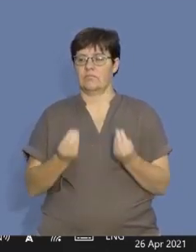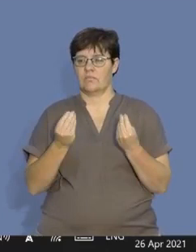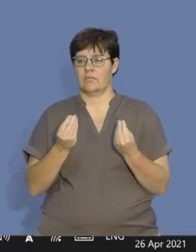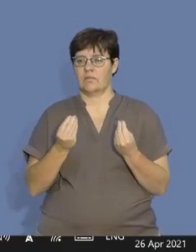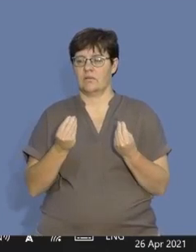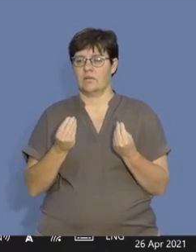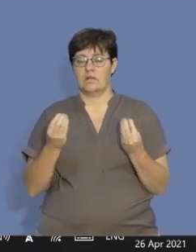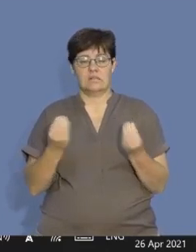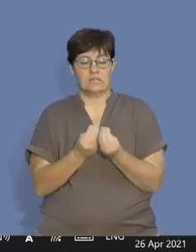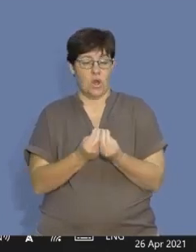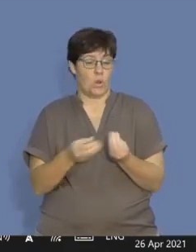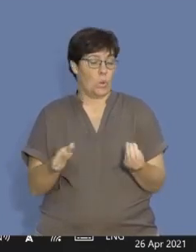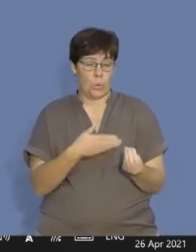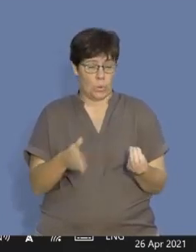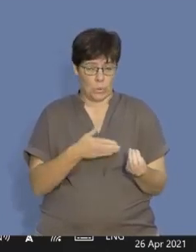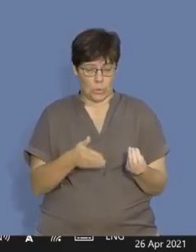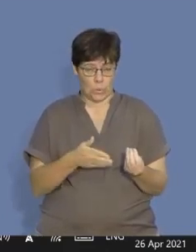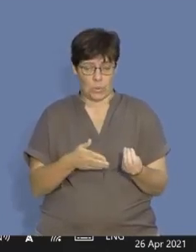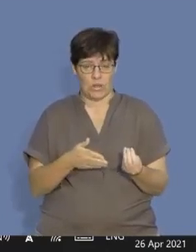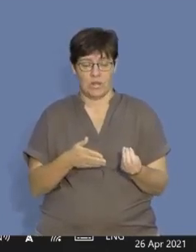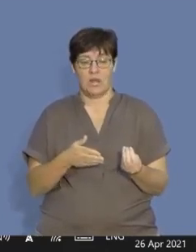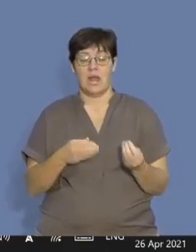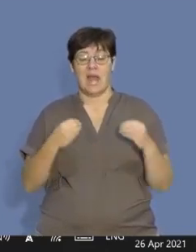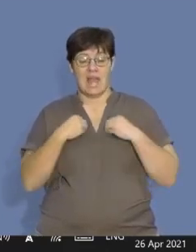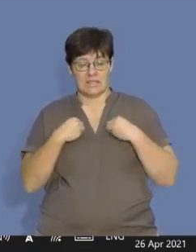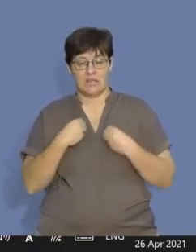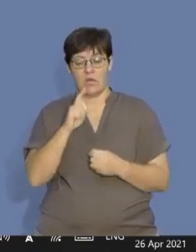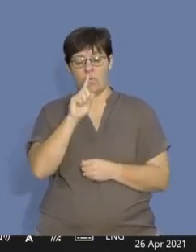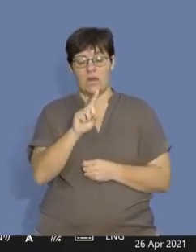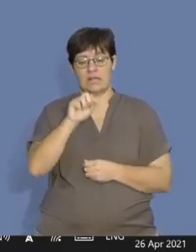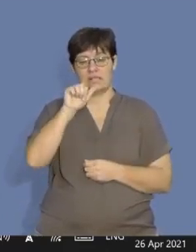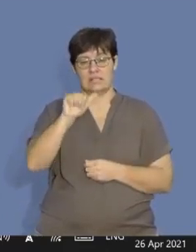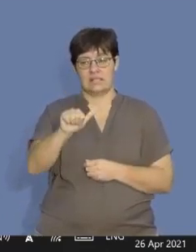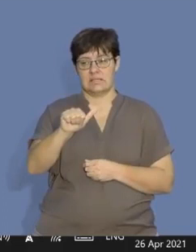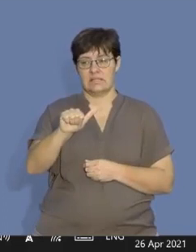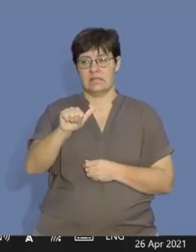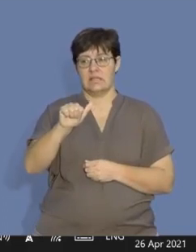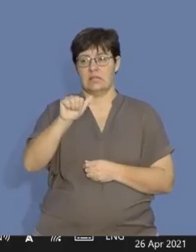without stock, my current assets is